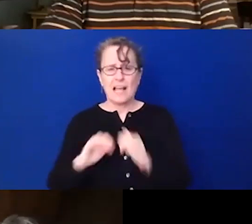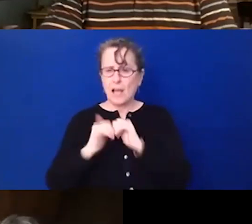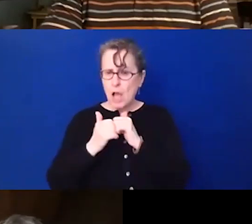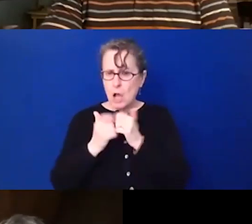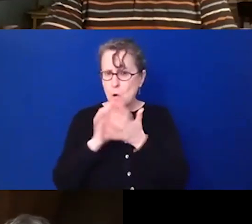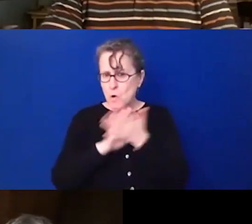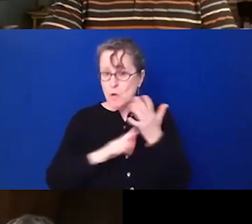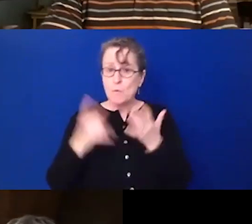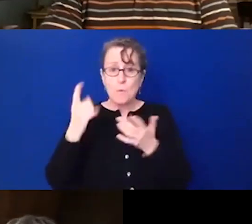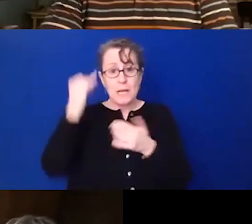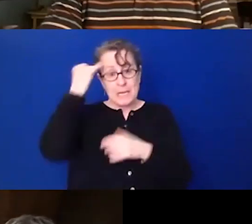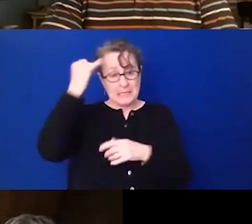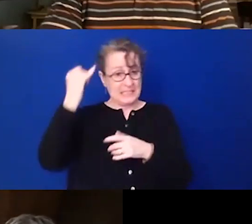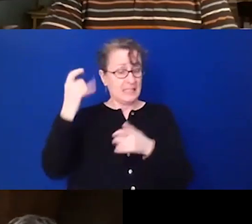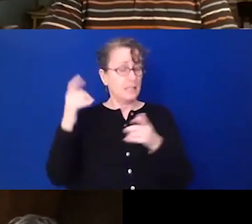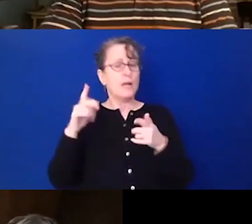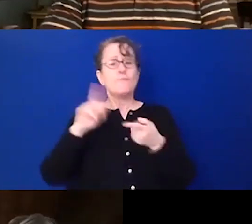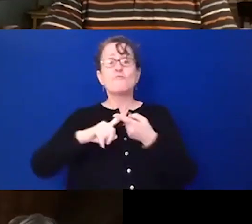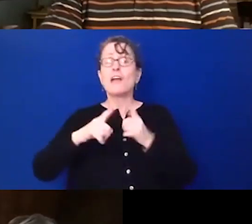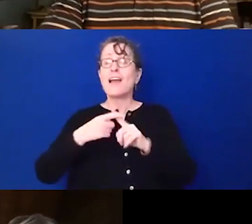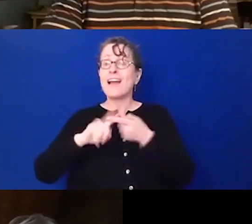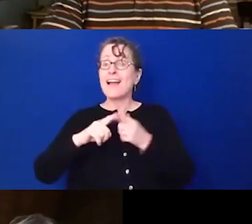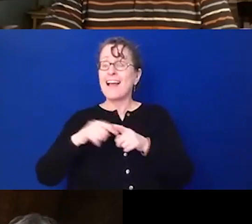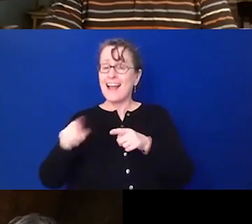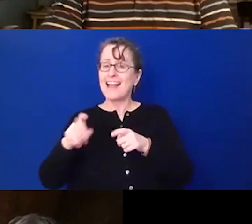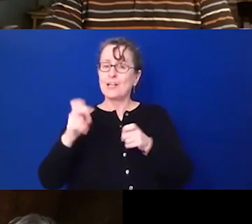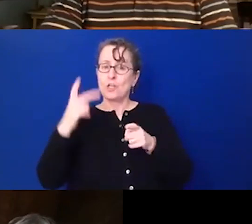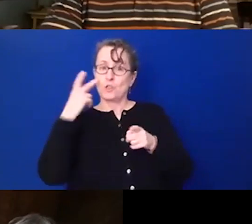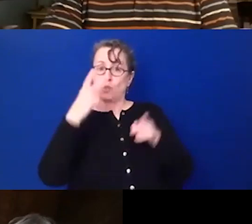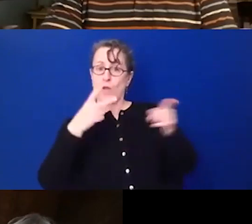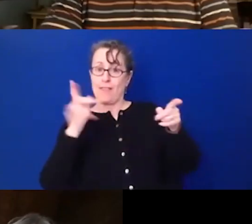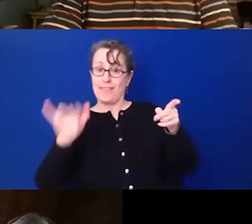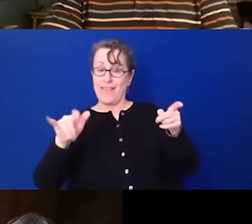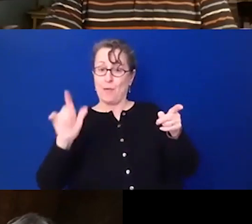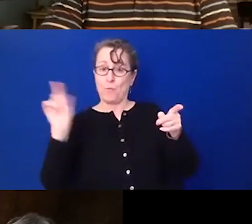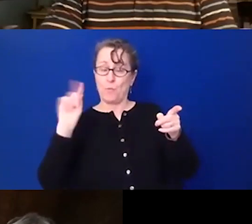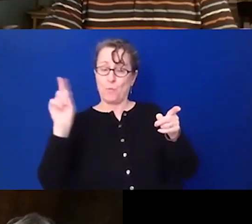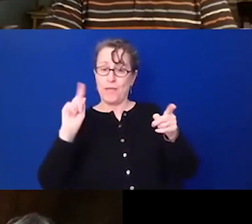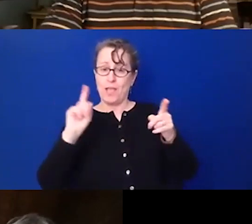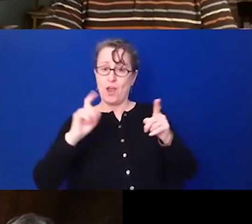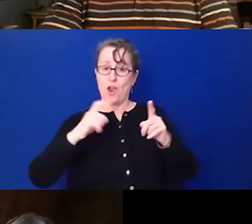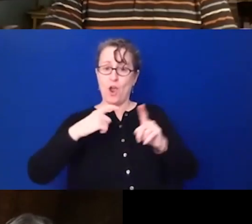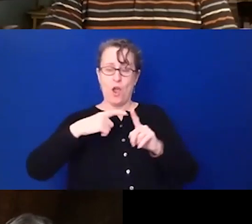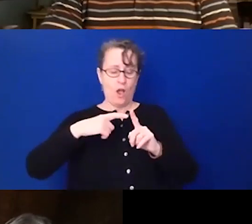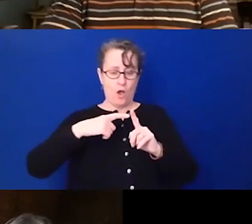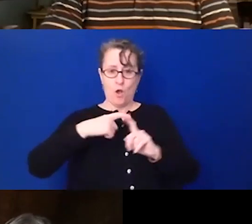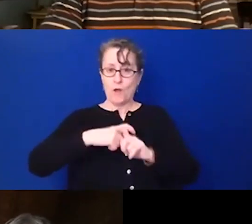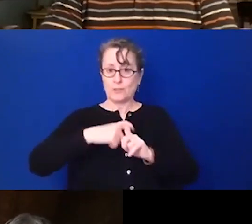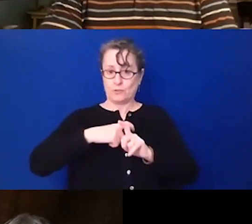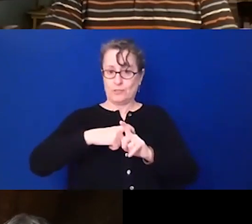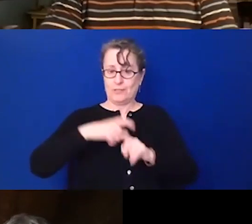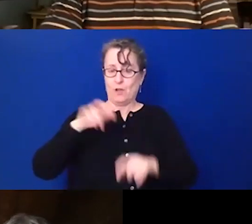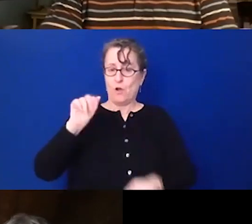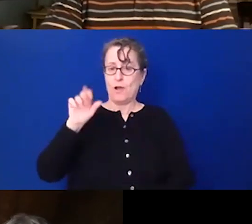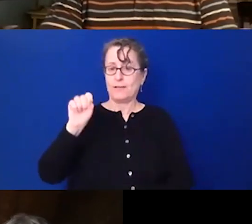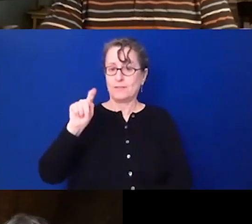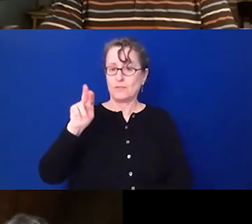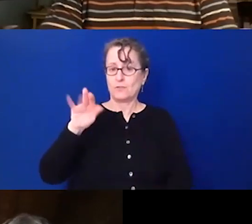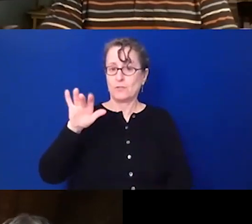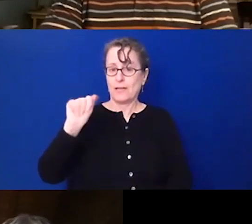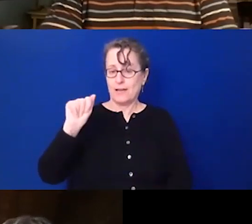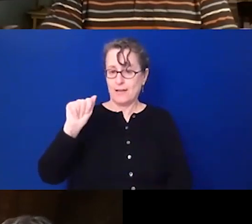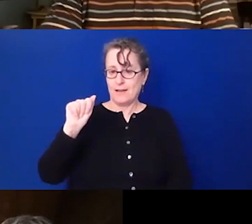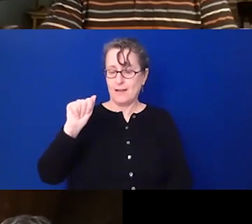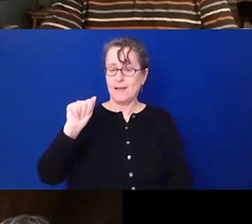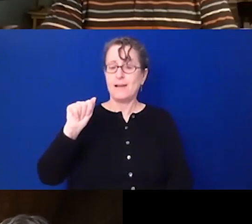one of our friends saw this sculpture in Austria and sent us a photo of it. And we were